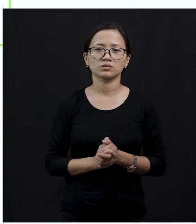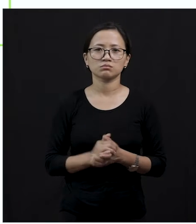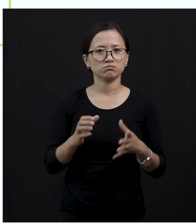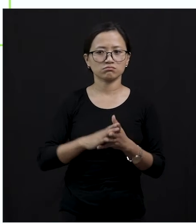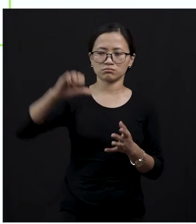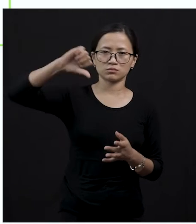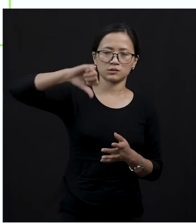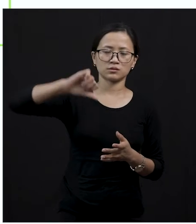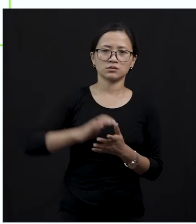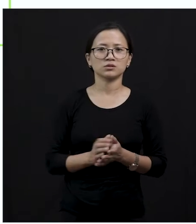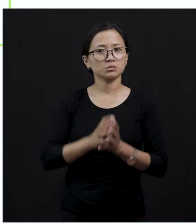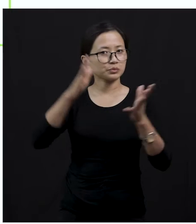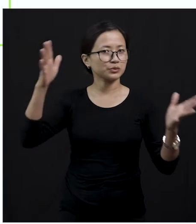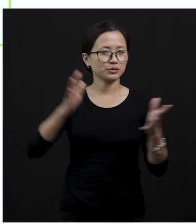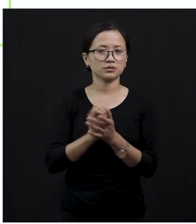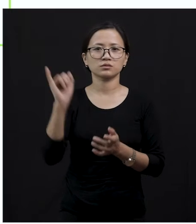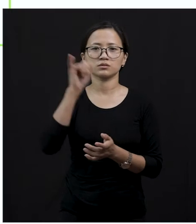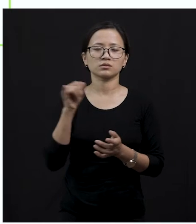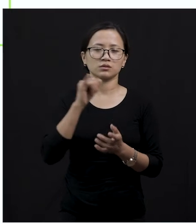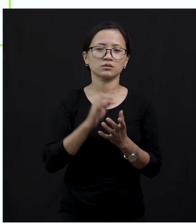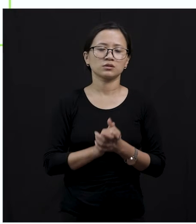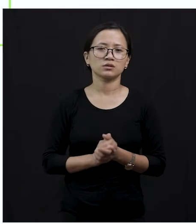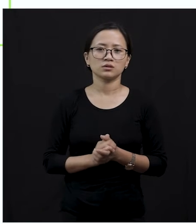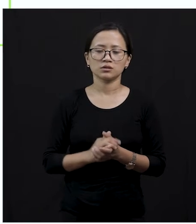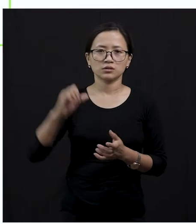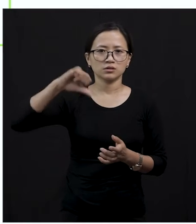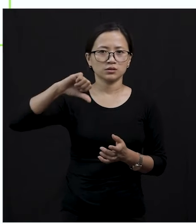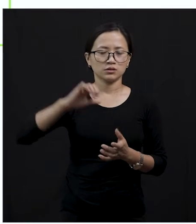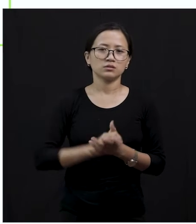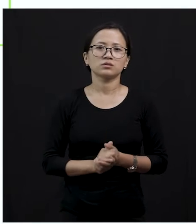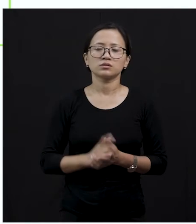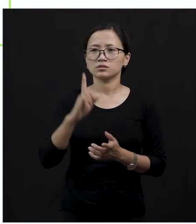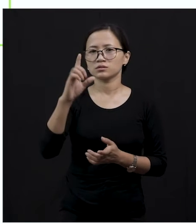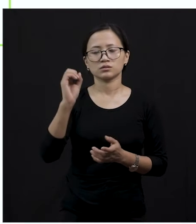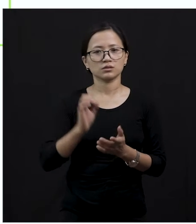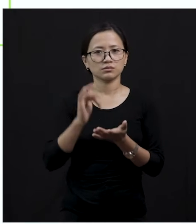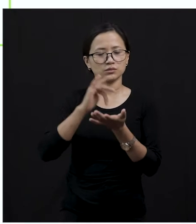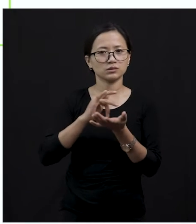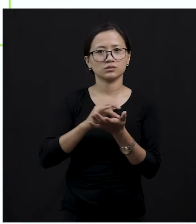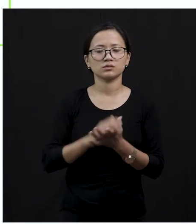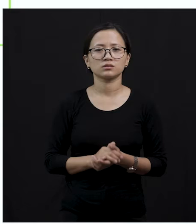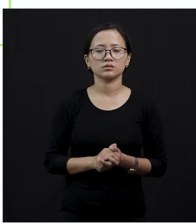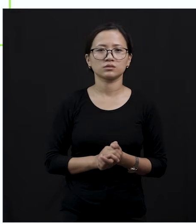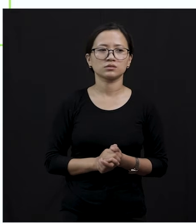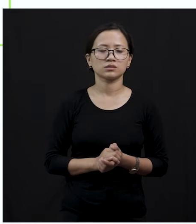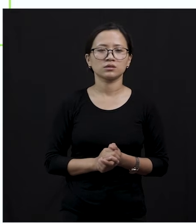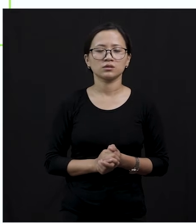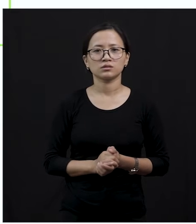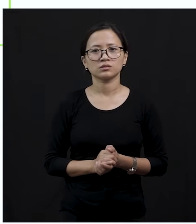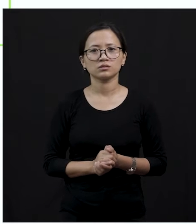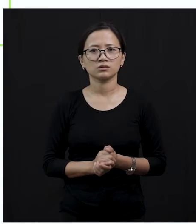is bigger than 6. So since the number 9 is at tens place, 6 is at tens